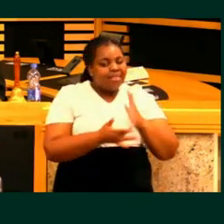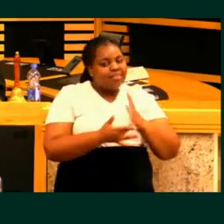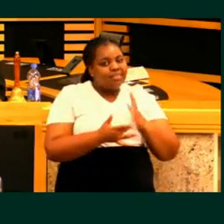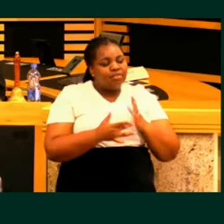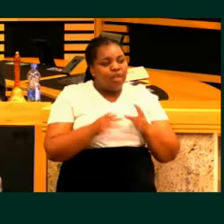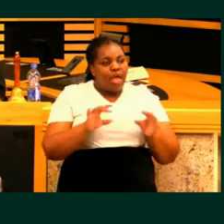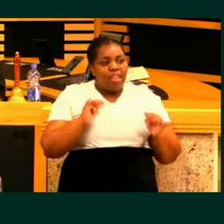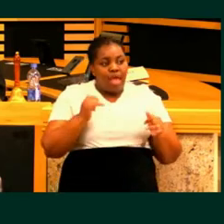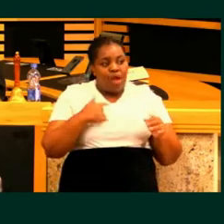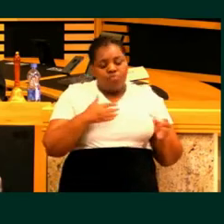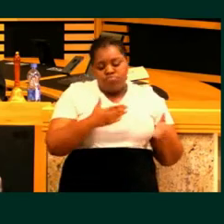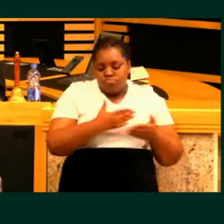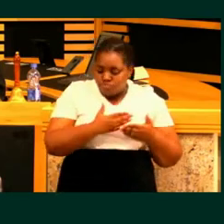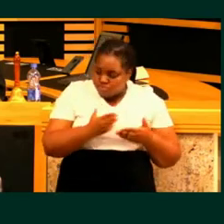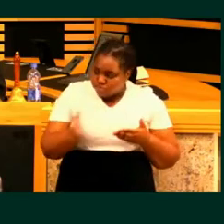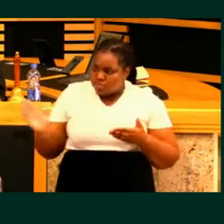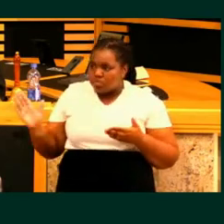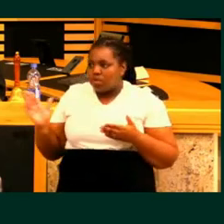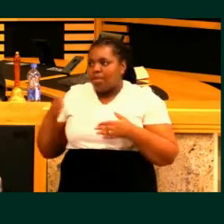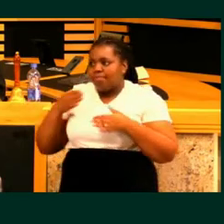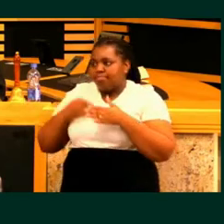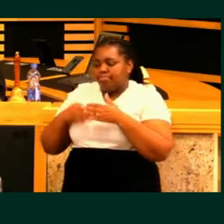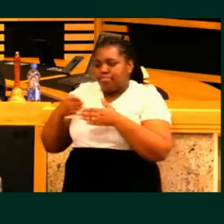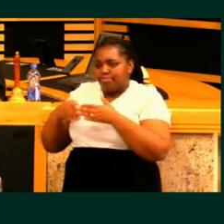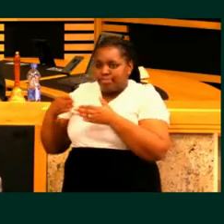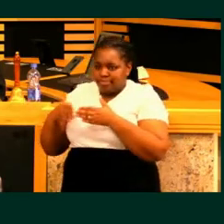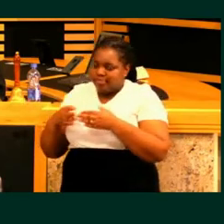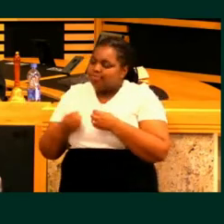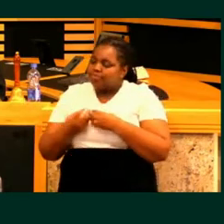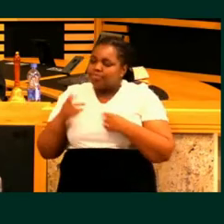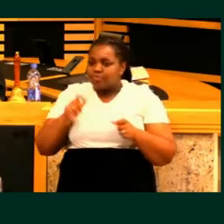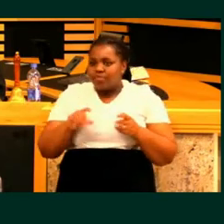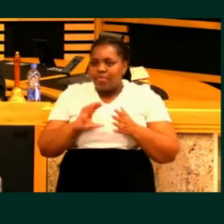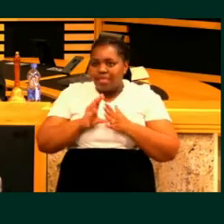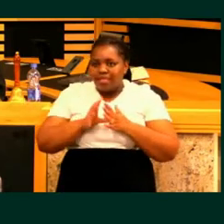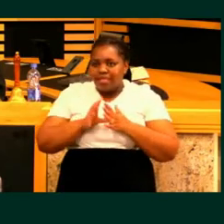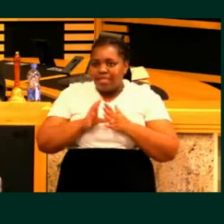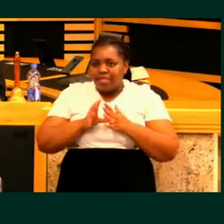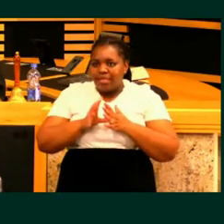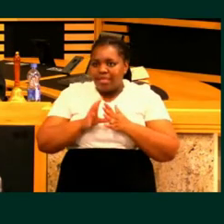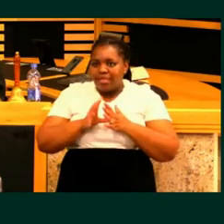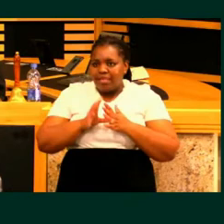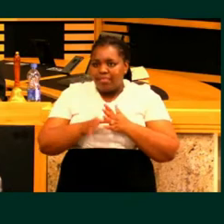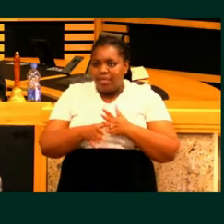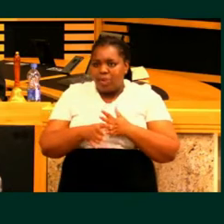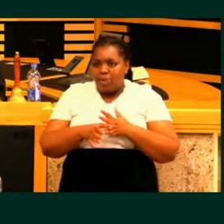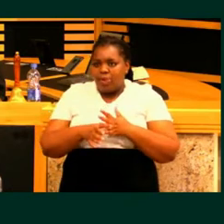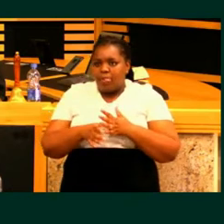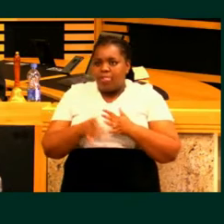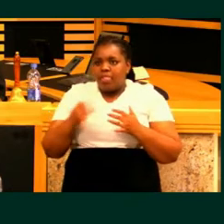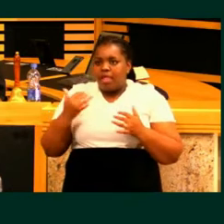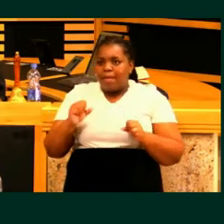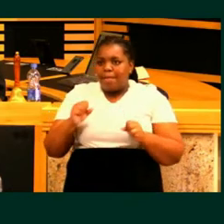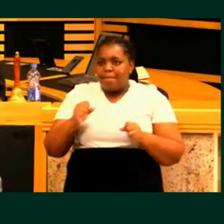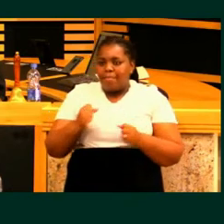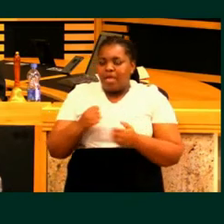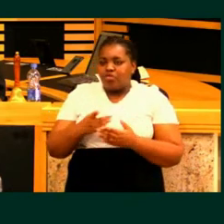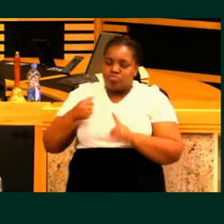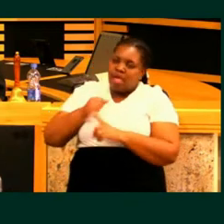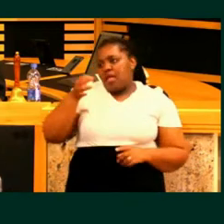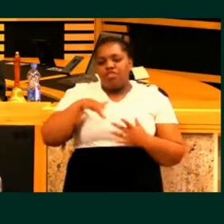removed most of the obstacles for persons living with disabilities in their aspiration to the careers of their